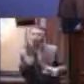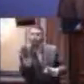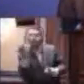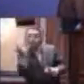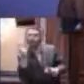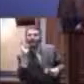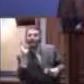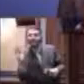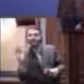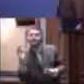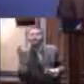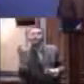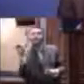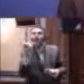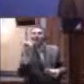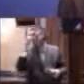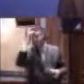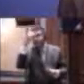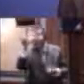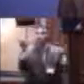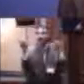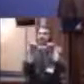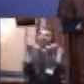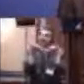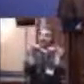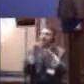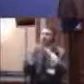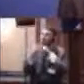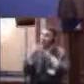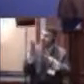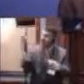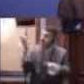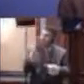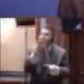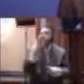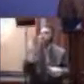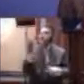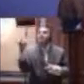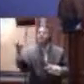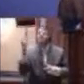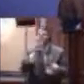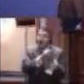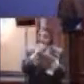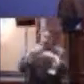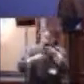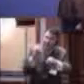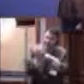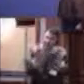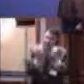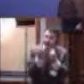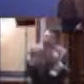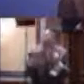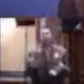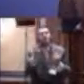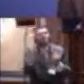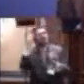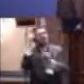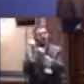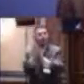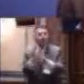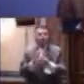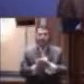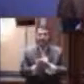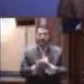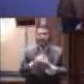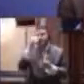The role of the institutions such as the human centers or human councils for human rights that do exist in